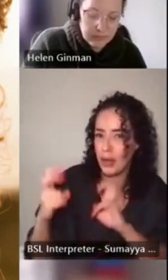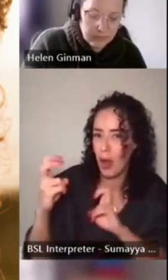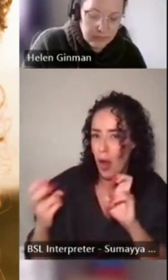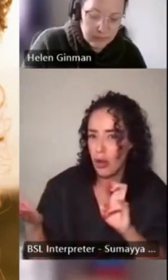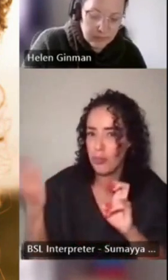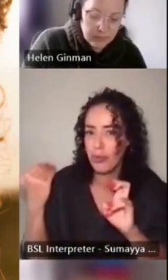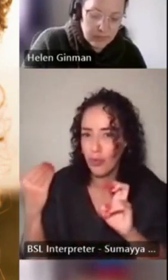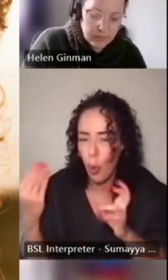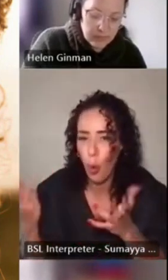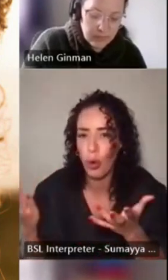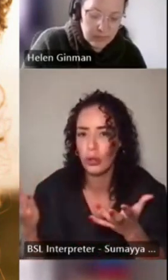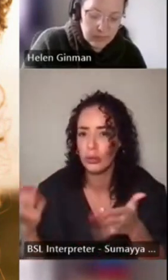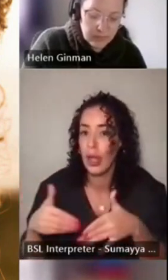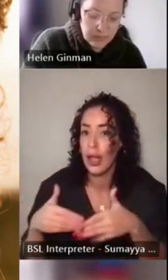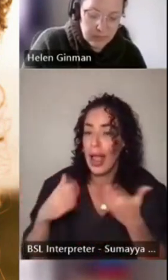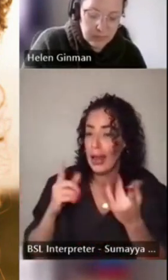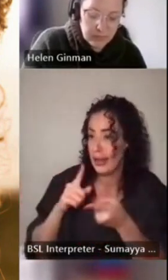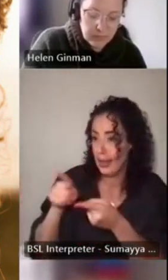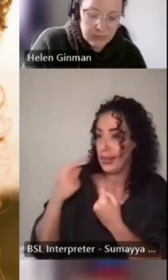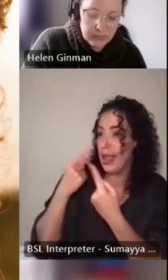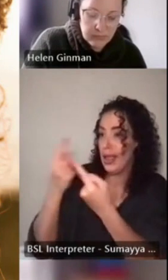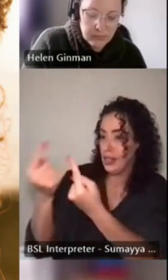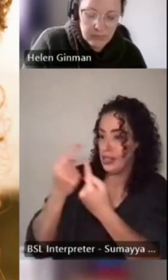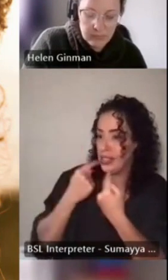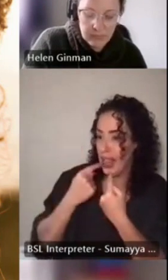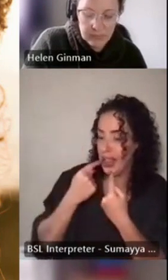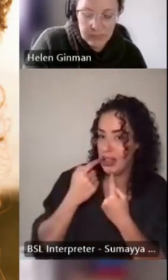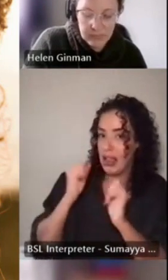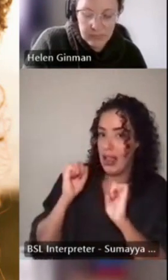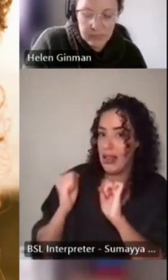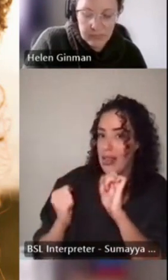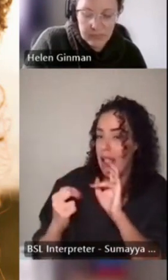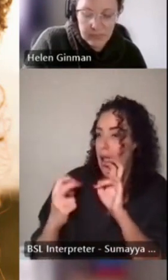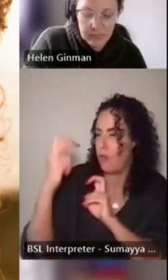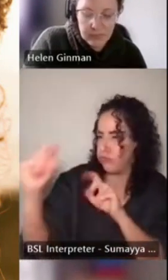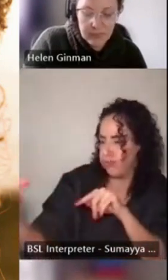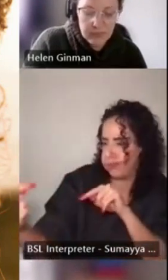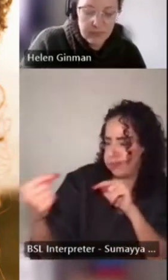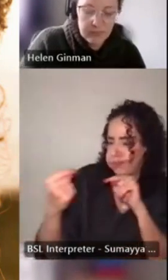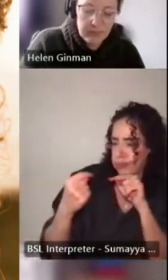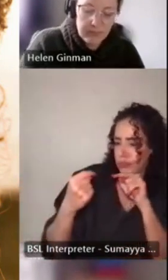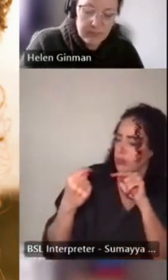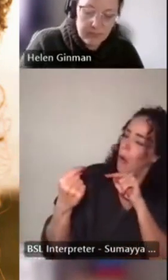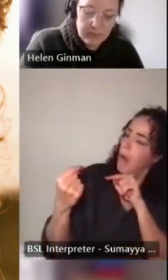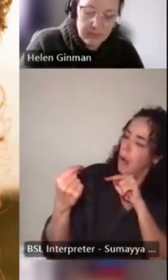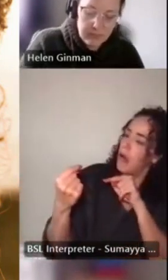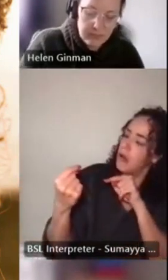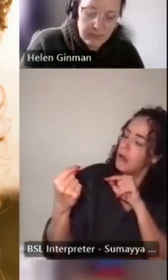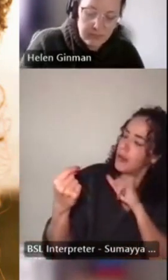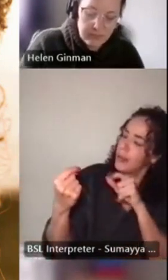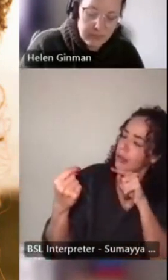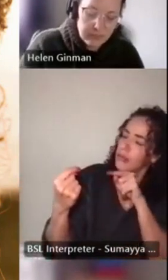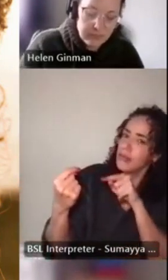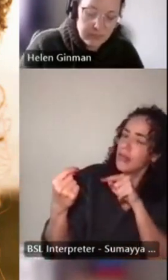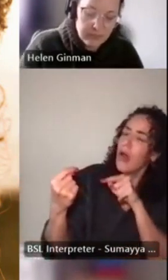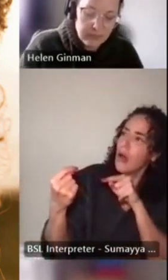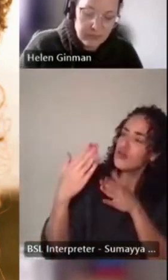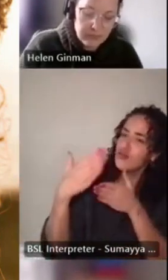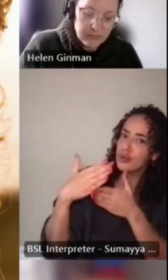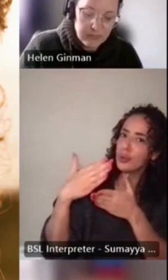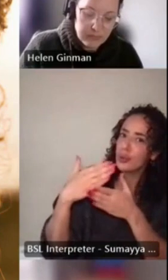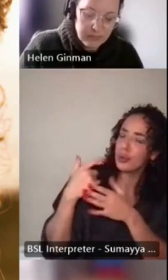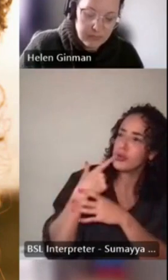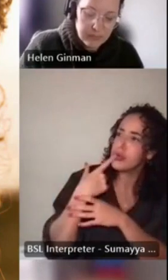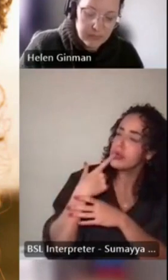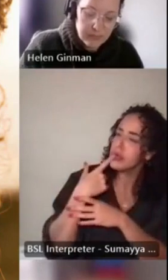there anything that they're saying that in their core argument that rings true? And then